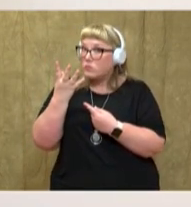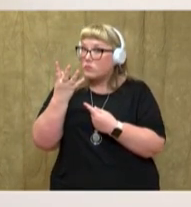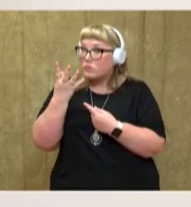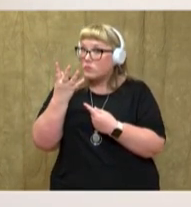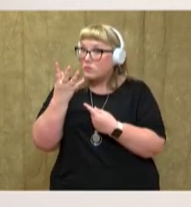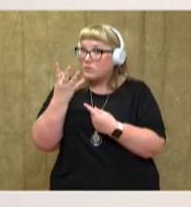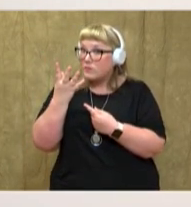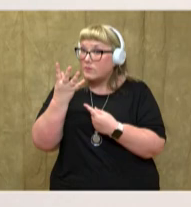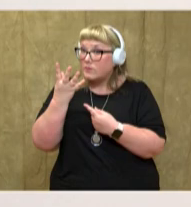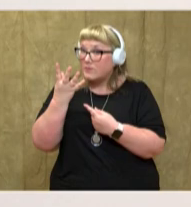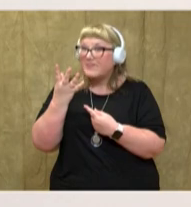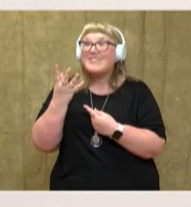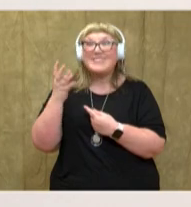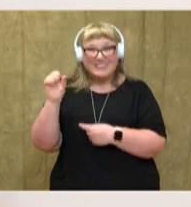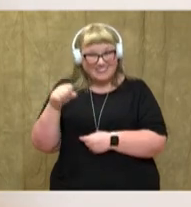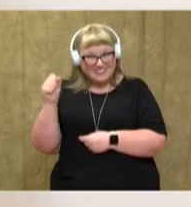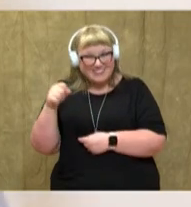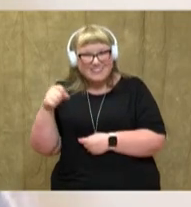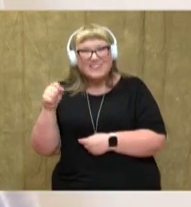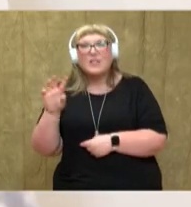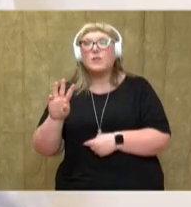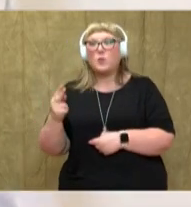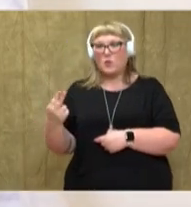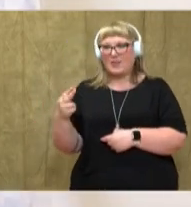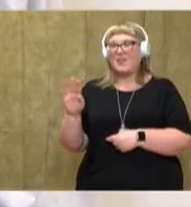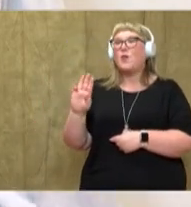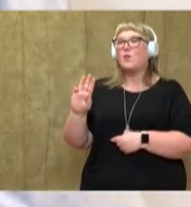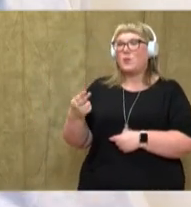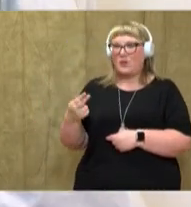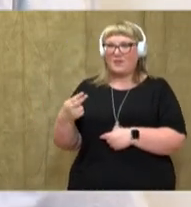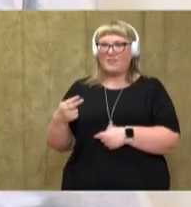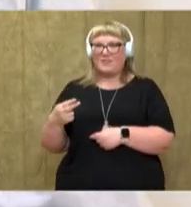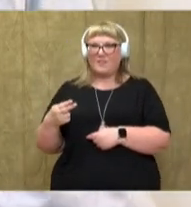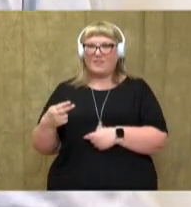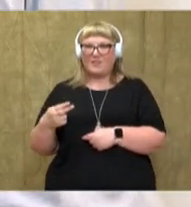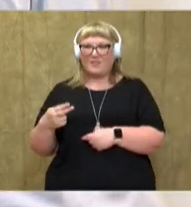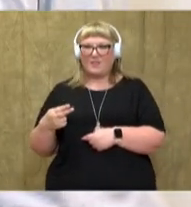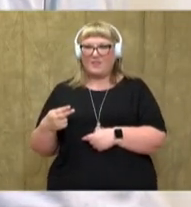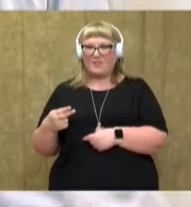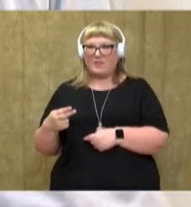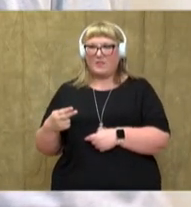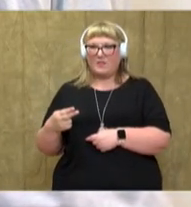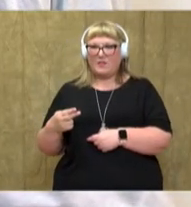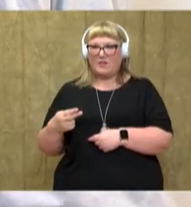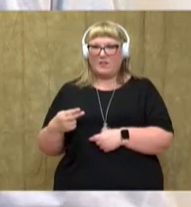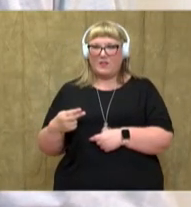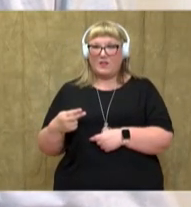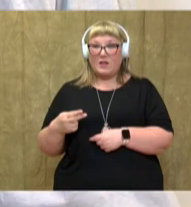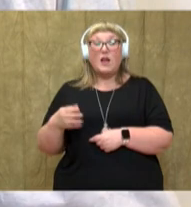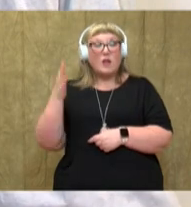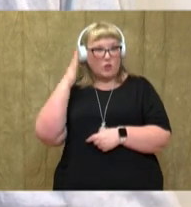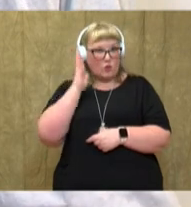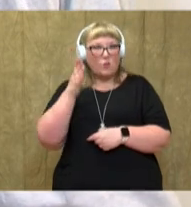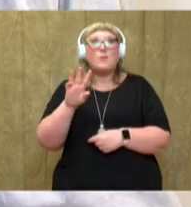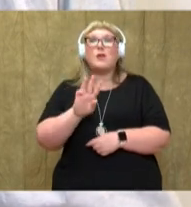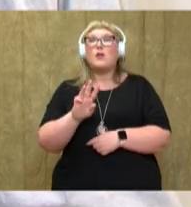Oh yeah, I'm feeling that strong burst of air. When. So I know that is going to be the digraph,